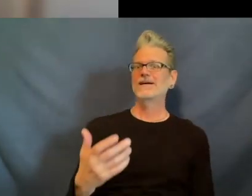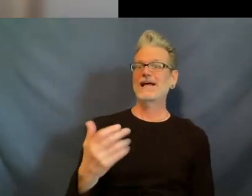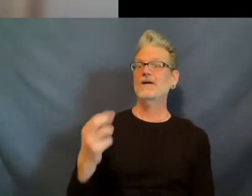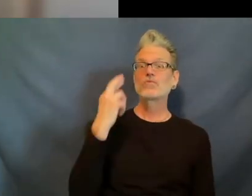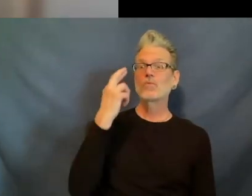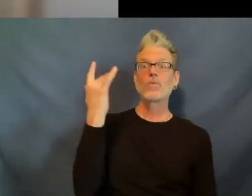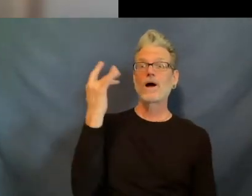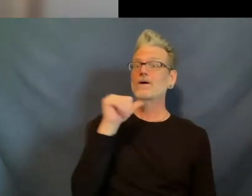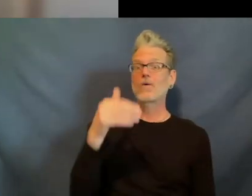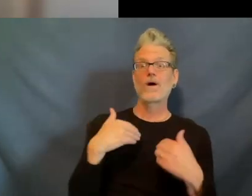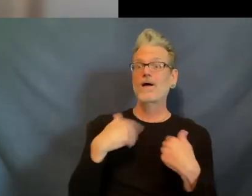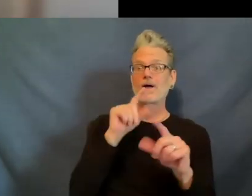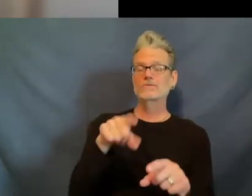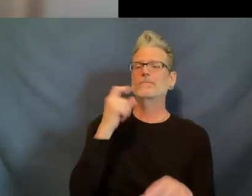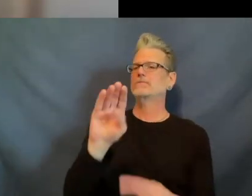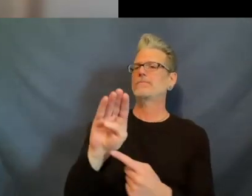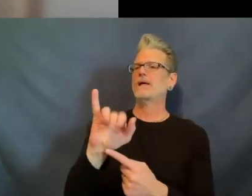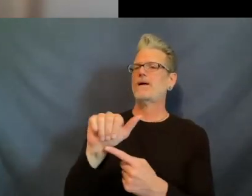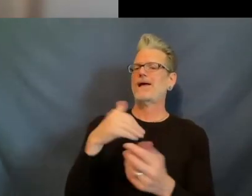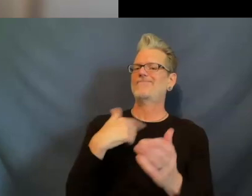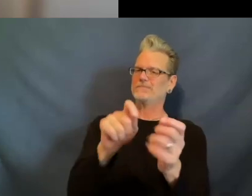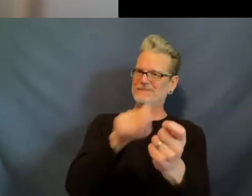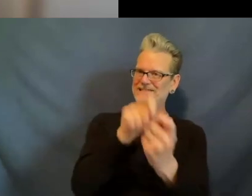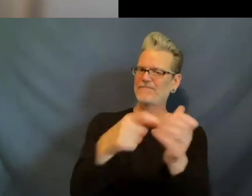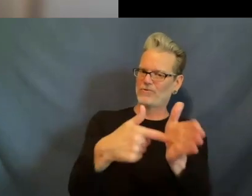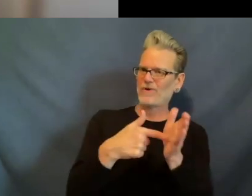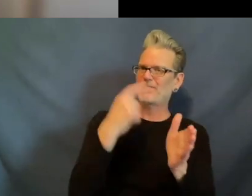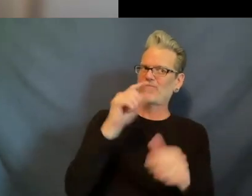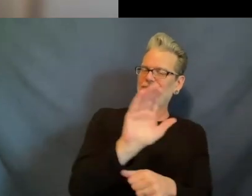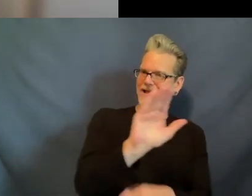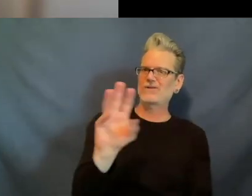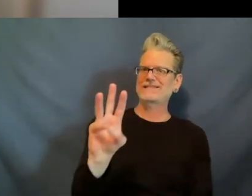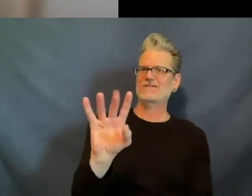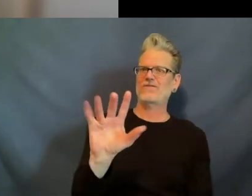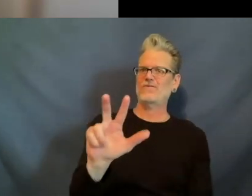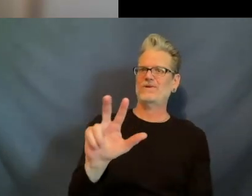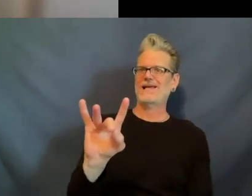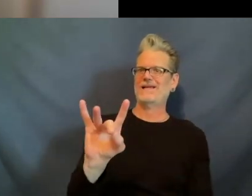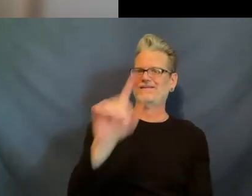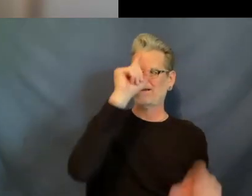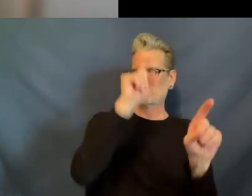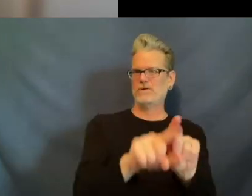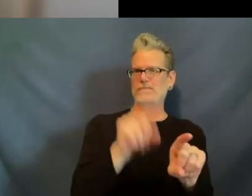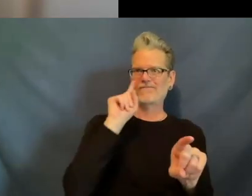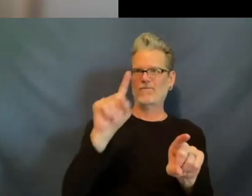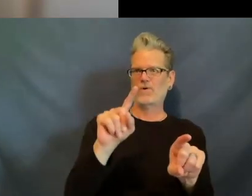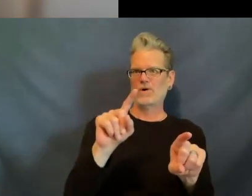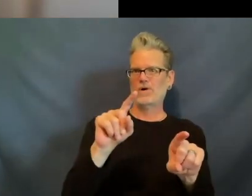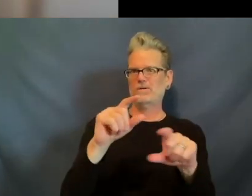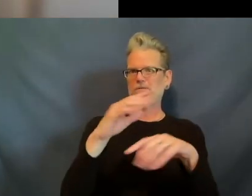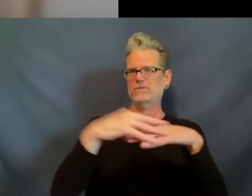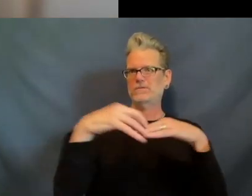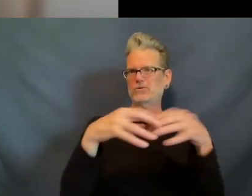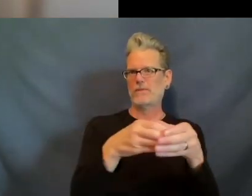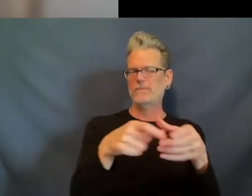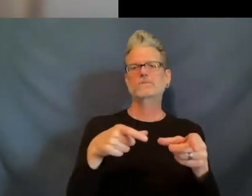because BIA has specific requirements even for their 638 agreements for tribes. So it may prevent